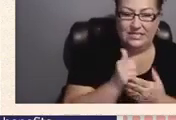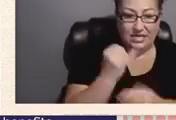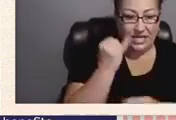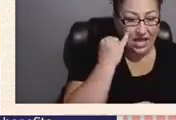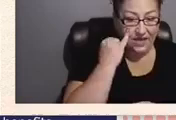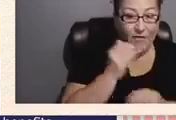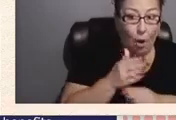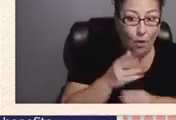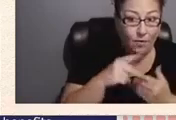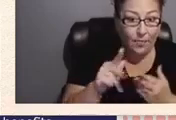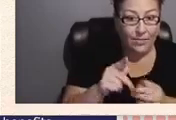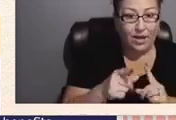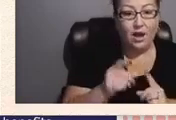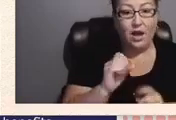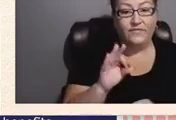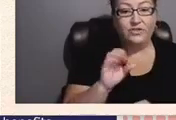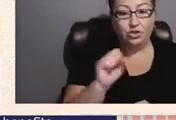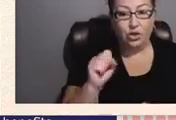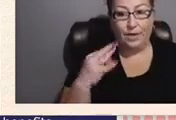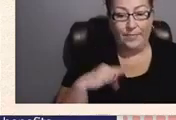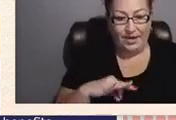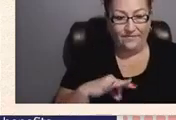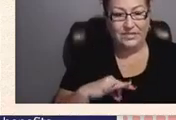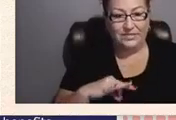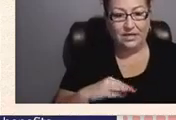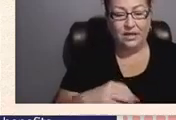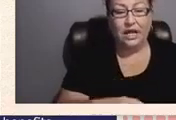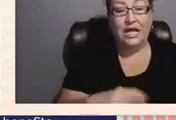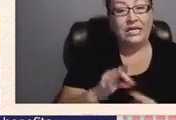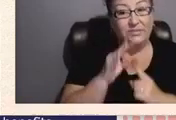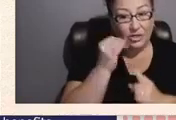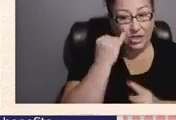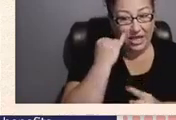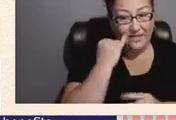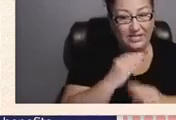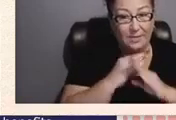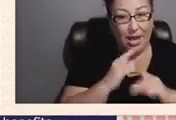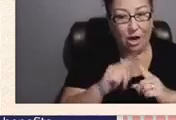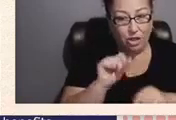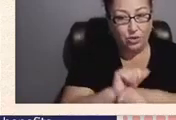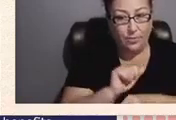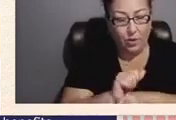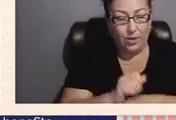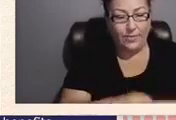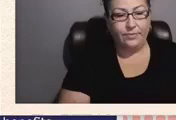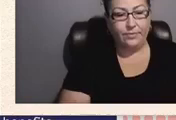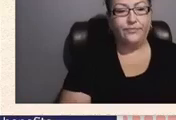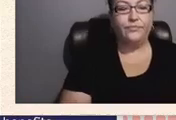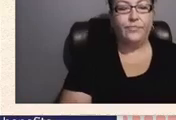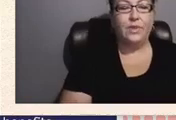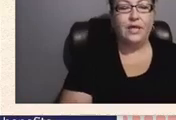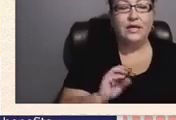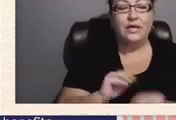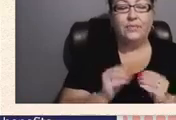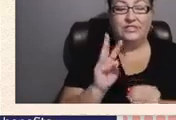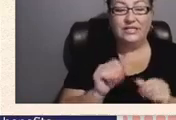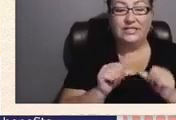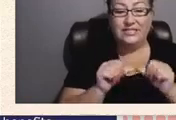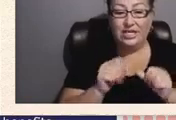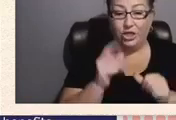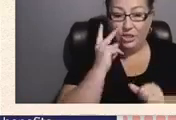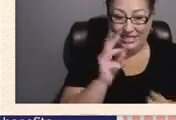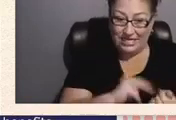overpayment of Social Security benefits, especially if it's a barrier to employment. 6. Continue to see doctors